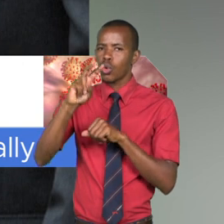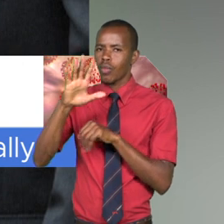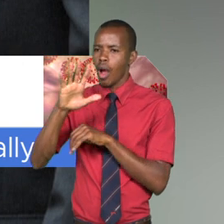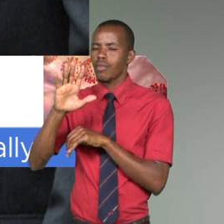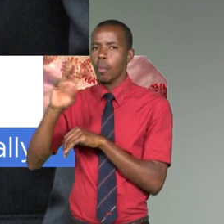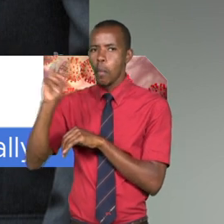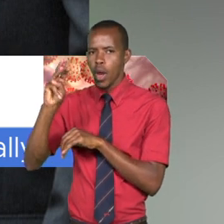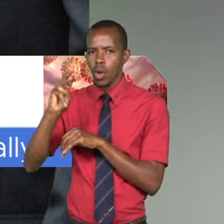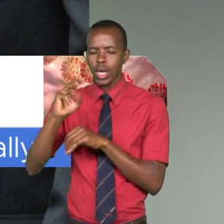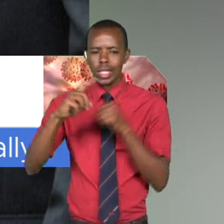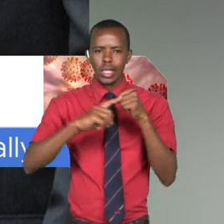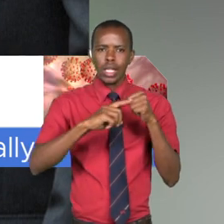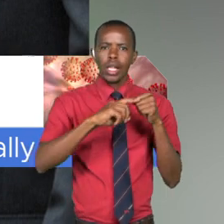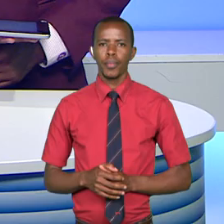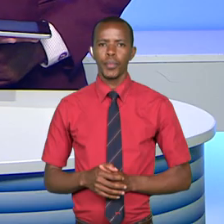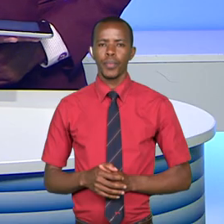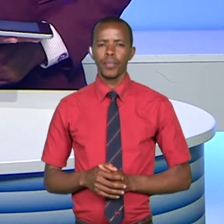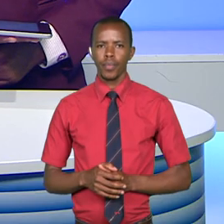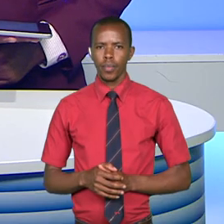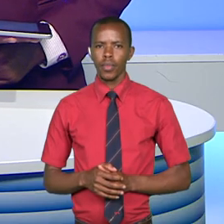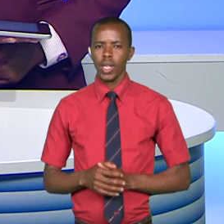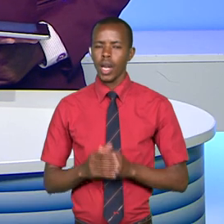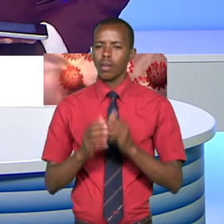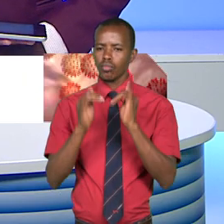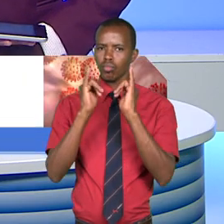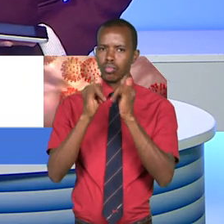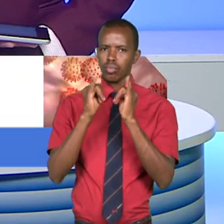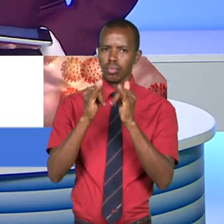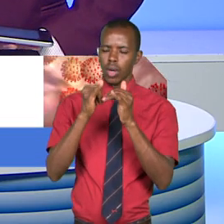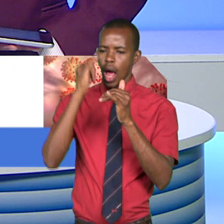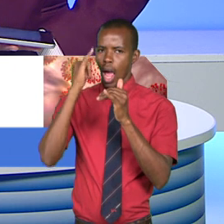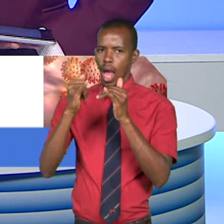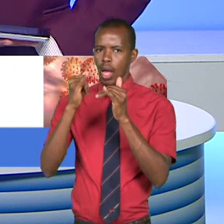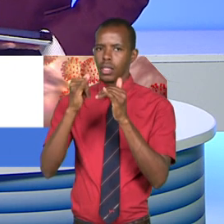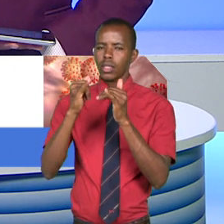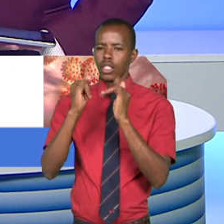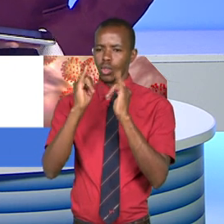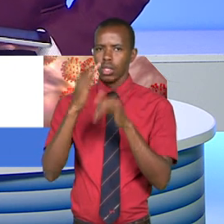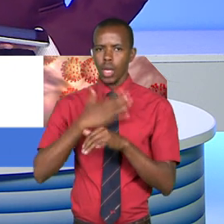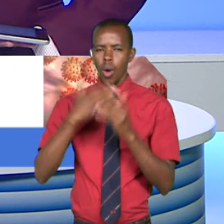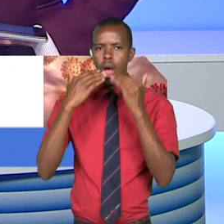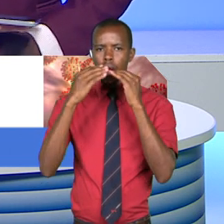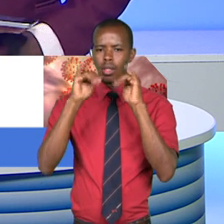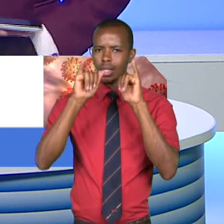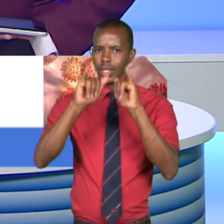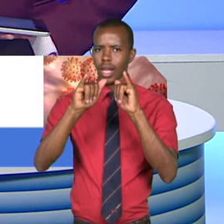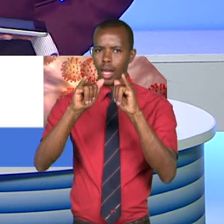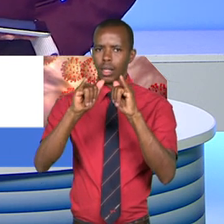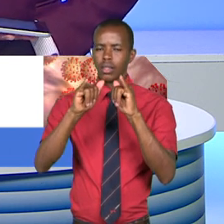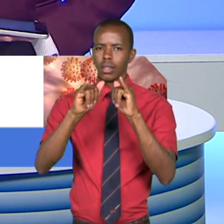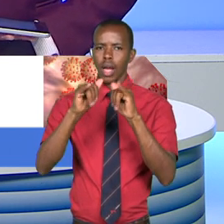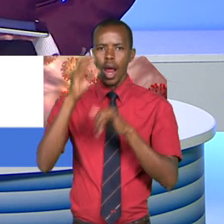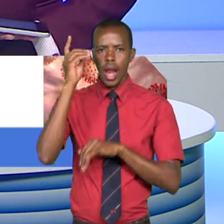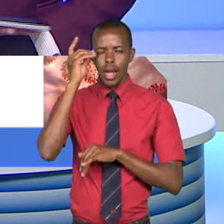billion and $63 billion. And that story right there brings us to the end of our bulletin. Thank you for sticking with me,